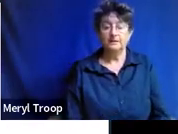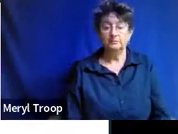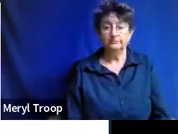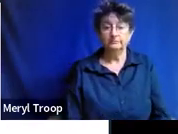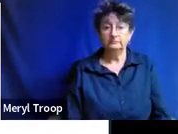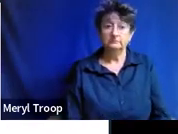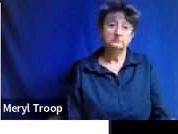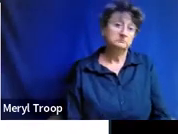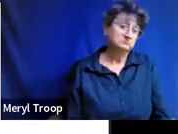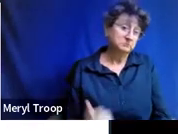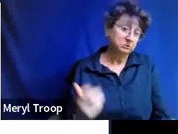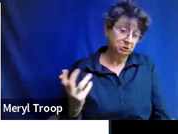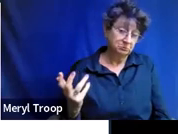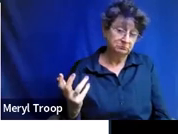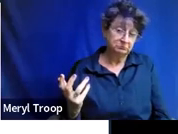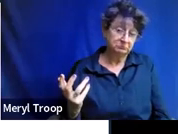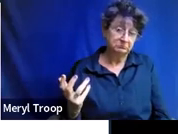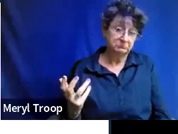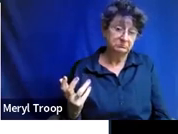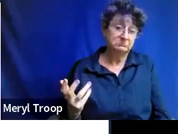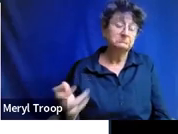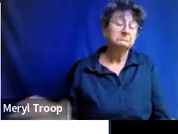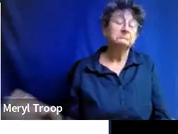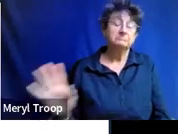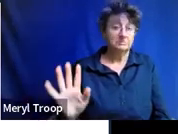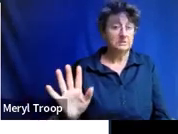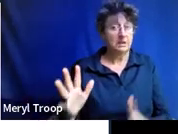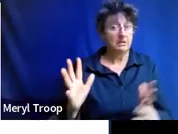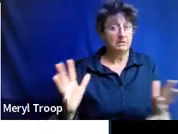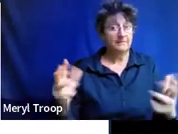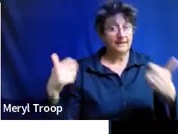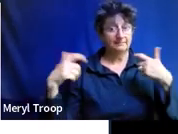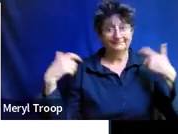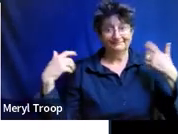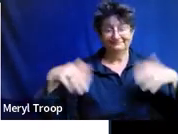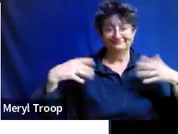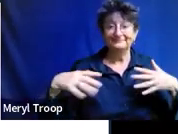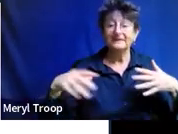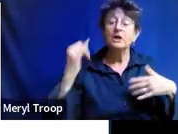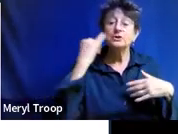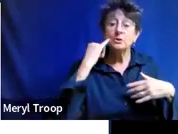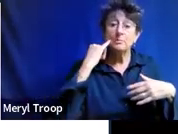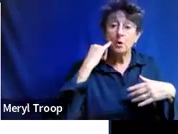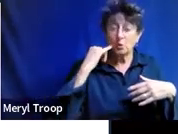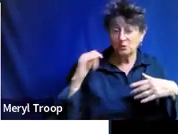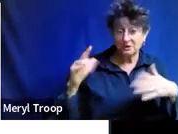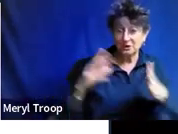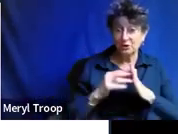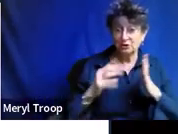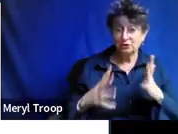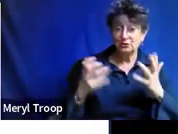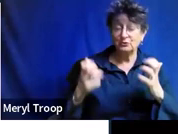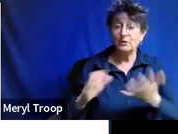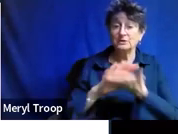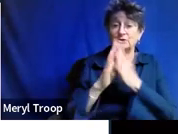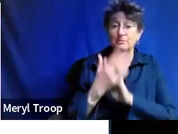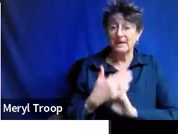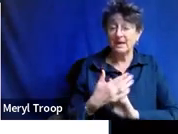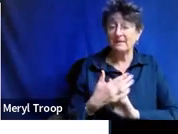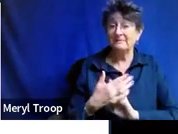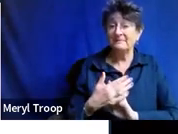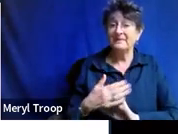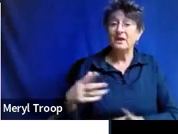So this is a lot. What if the child wants to be a professional video gamer or YouTuber or